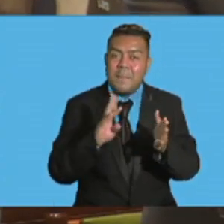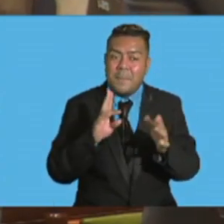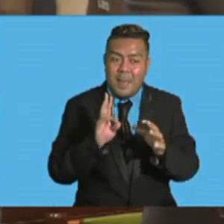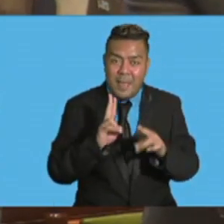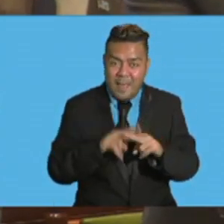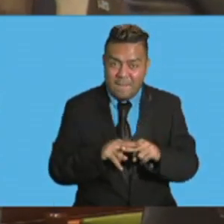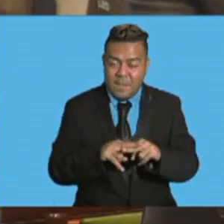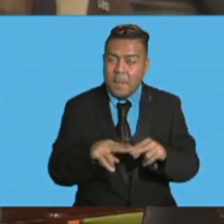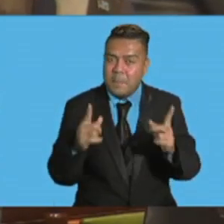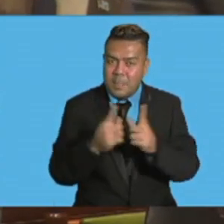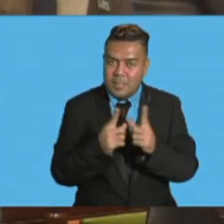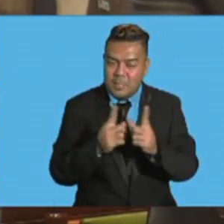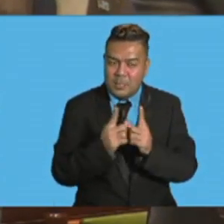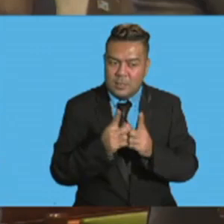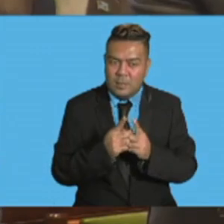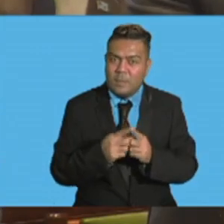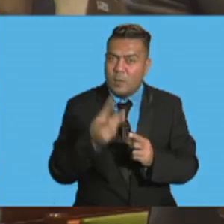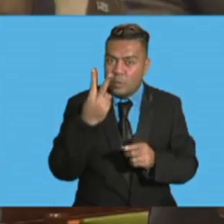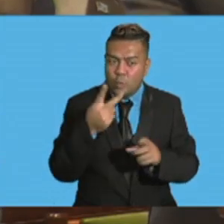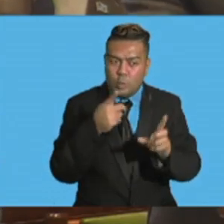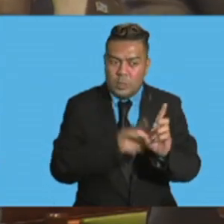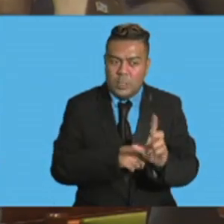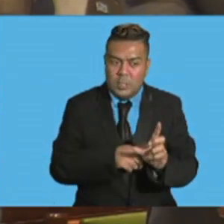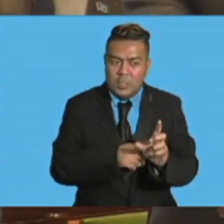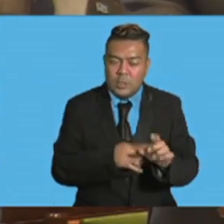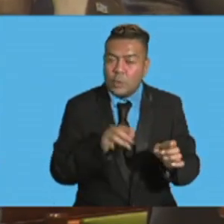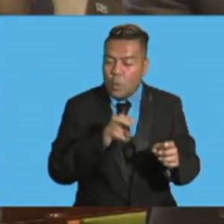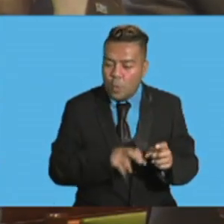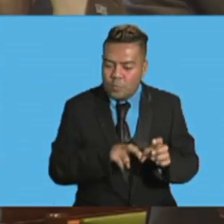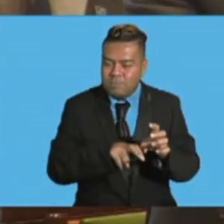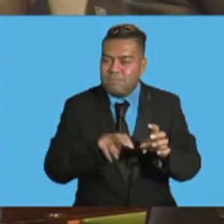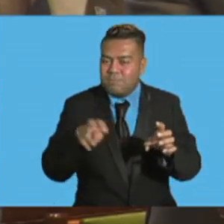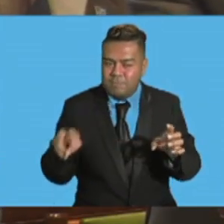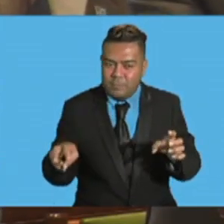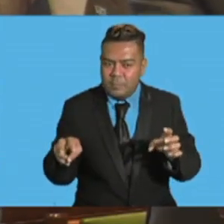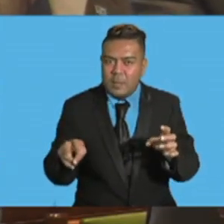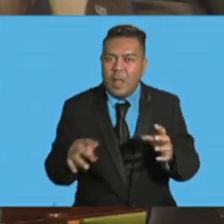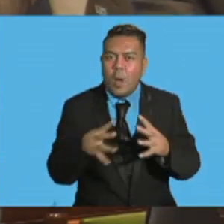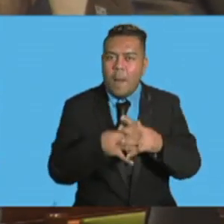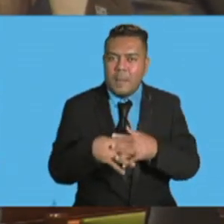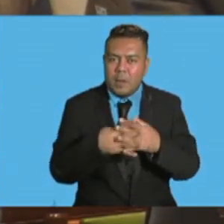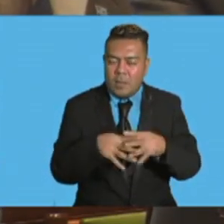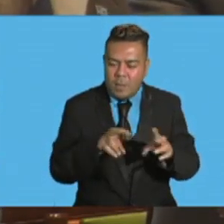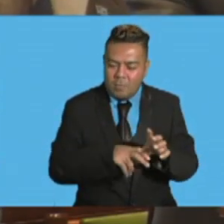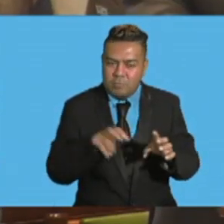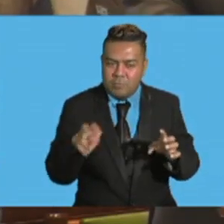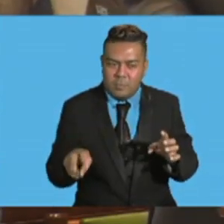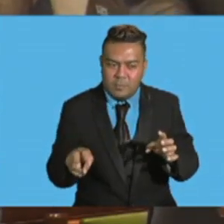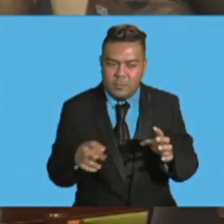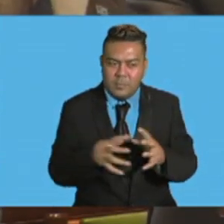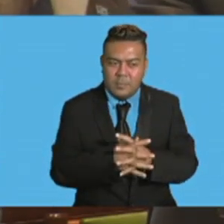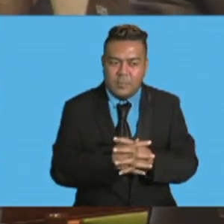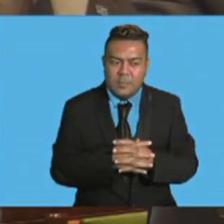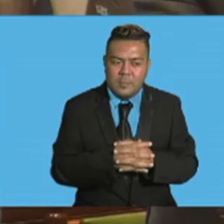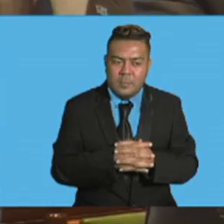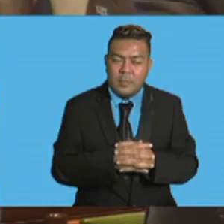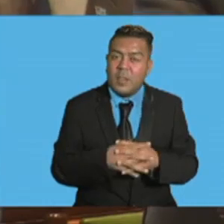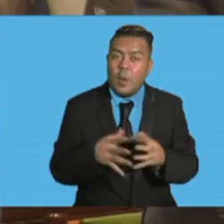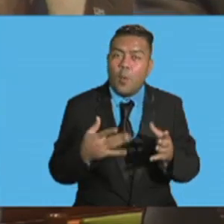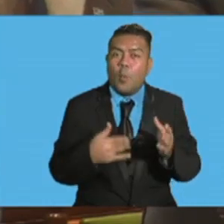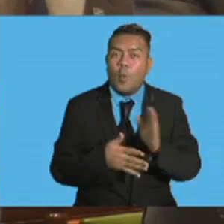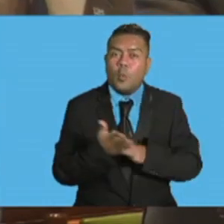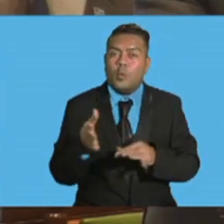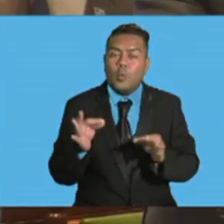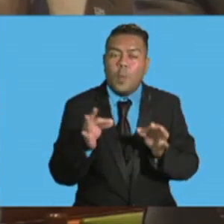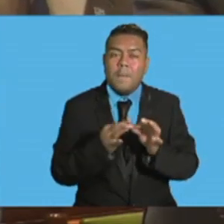Bank, IMF, as a matter of interest, every 2 years goes outside of Washington. Last time they were outside of Washington was in Bali,